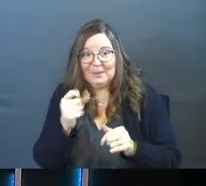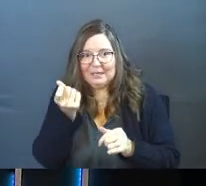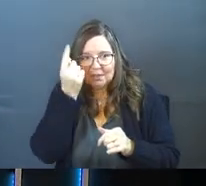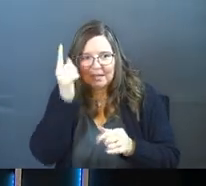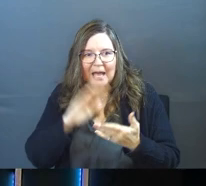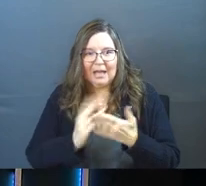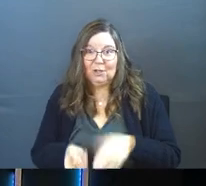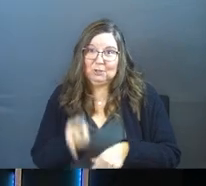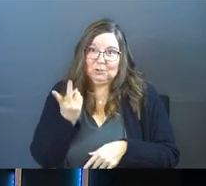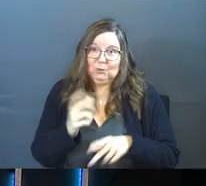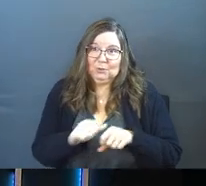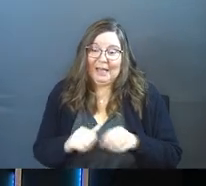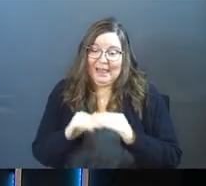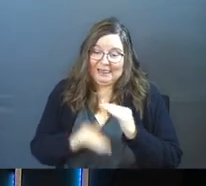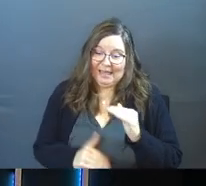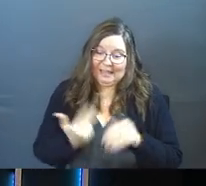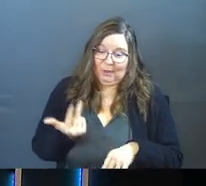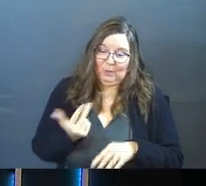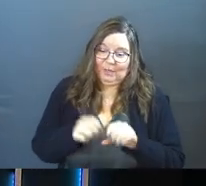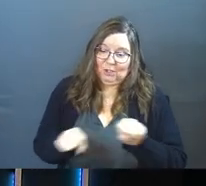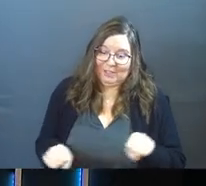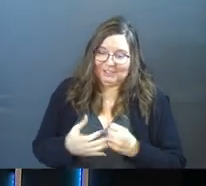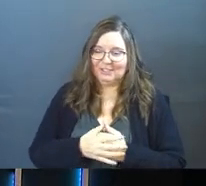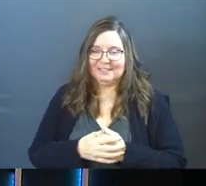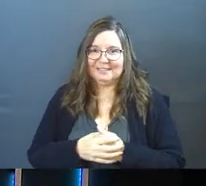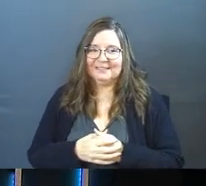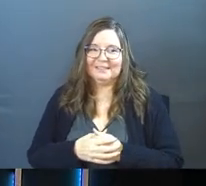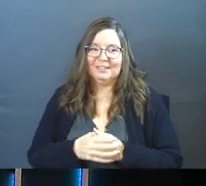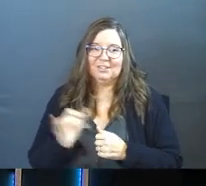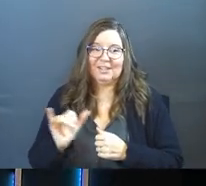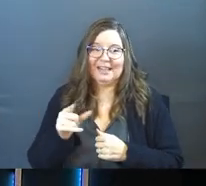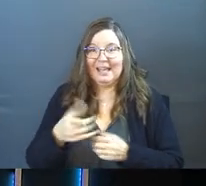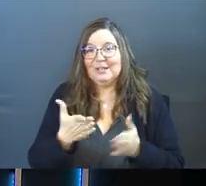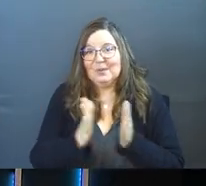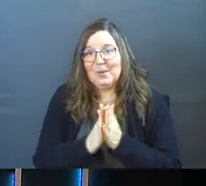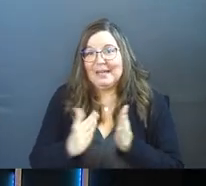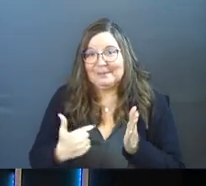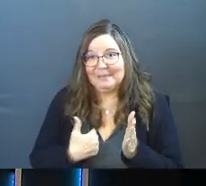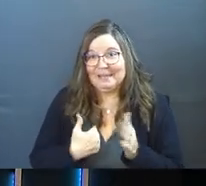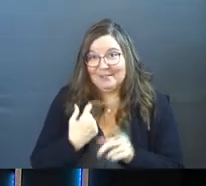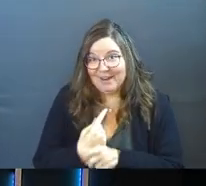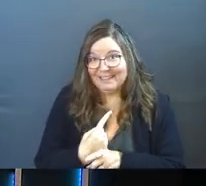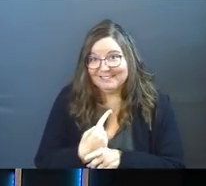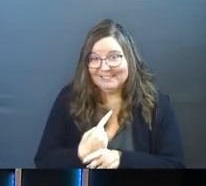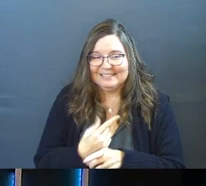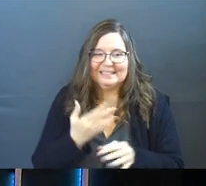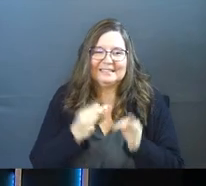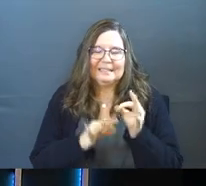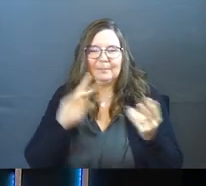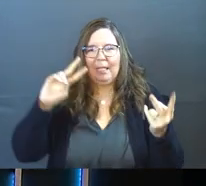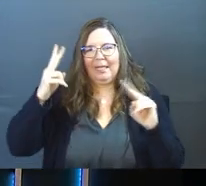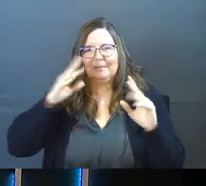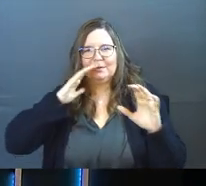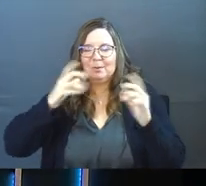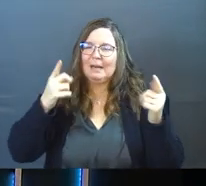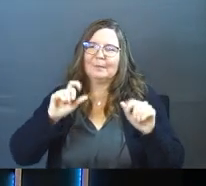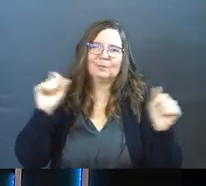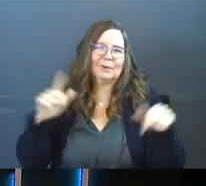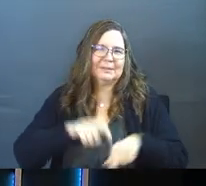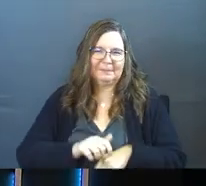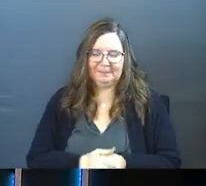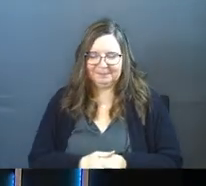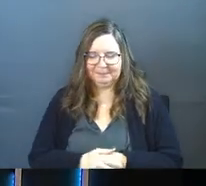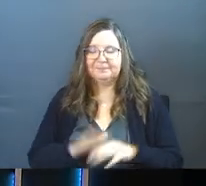like, I cooked less than three sausages, just like you asked me, right? Simple miscommunications. It happens all the